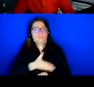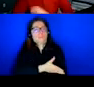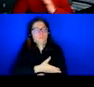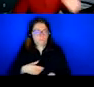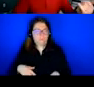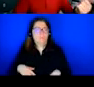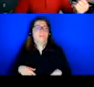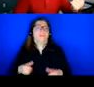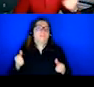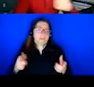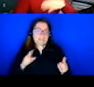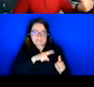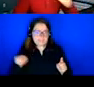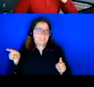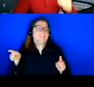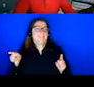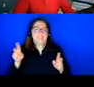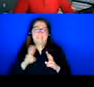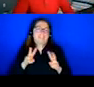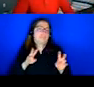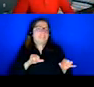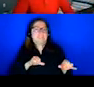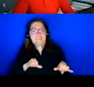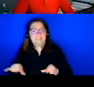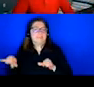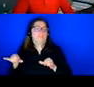what a lot of the mentor networking program